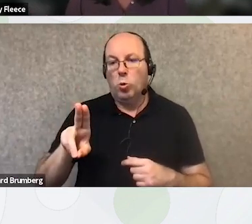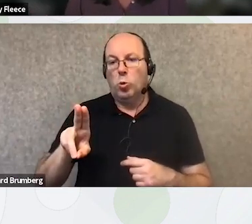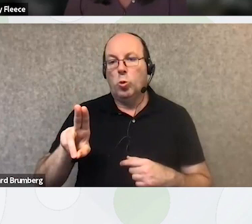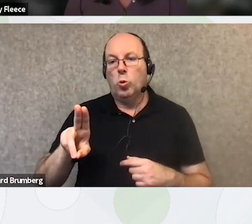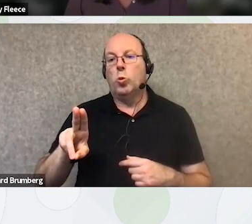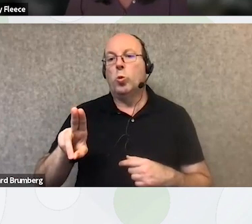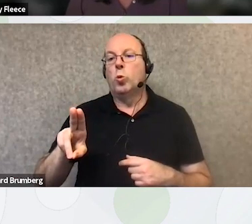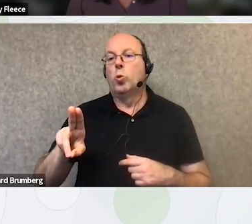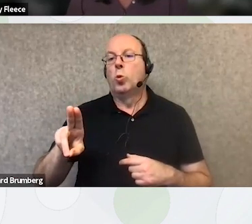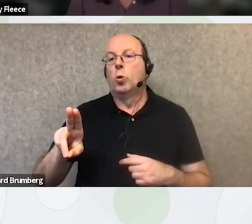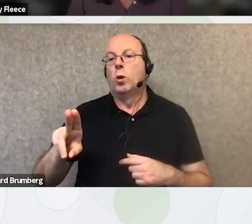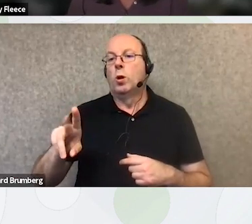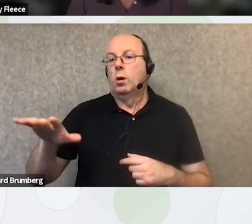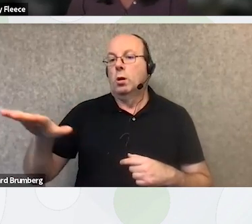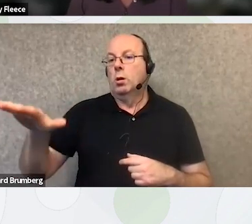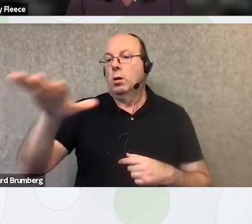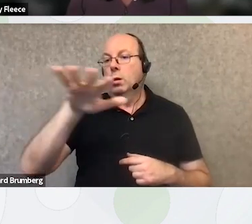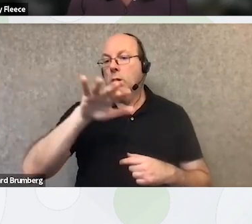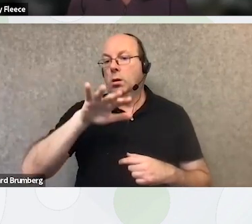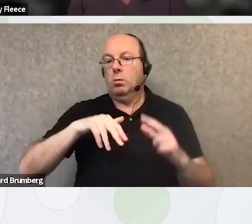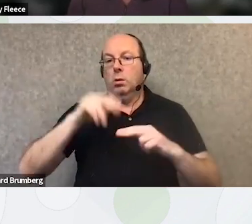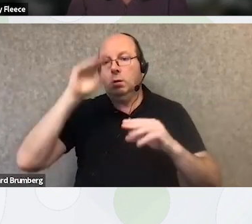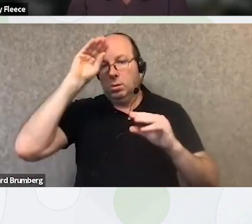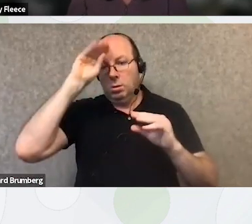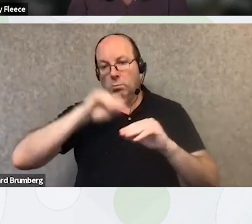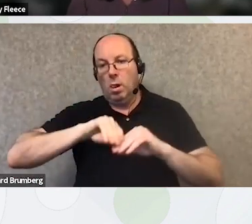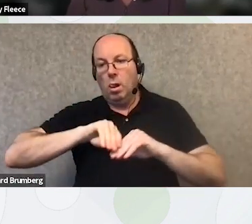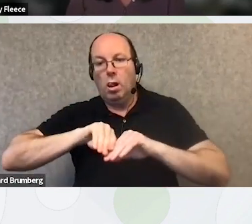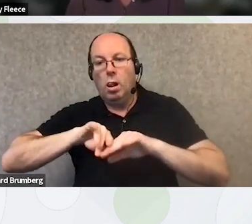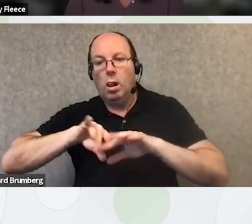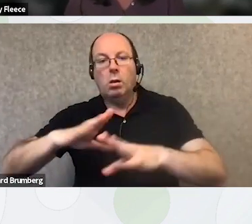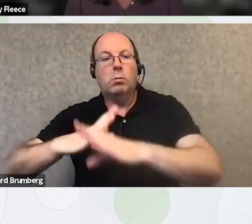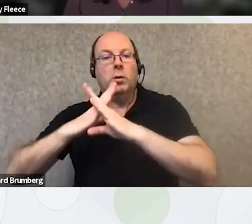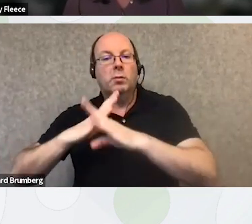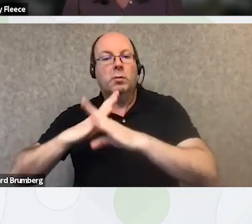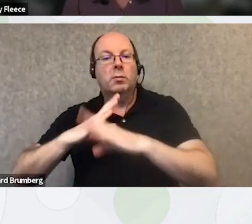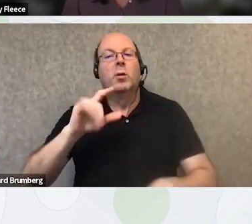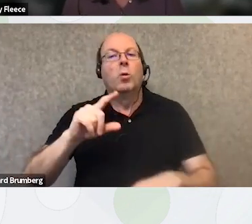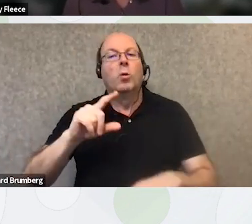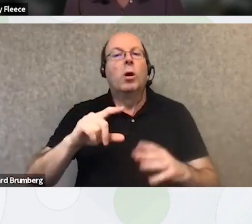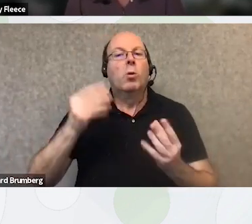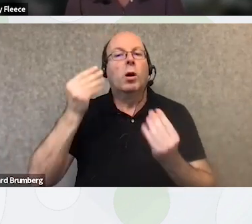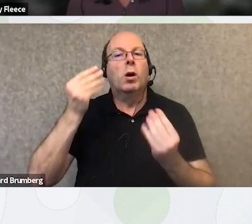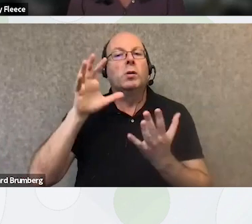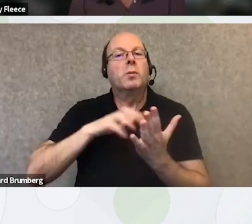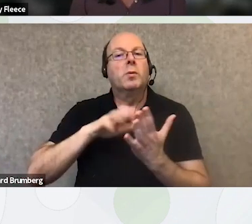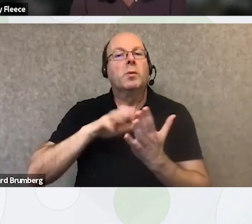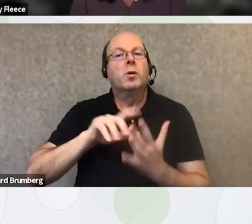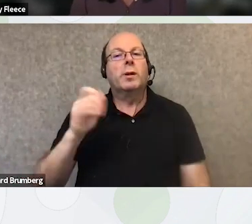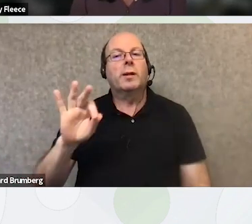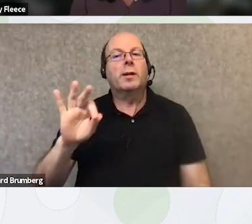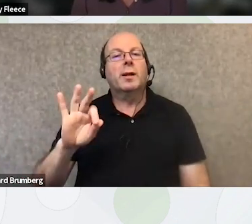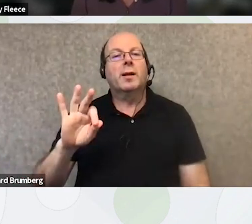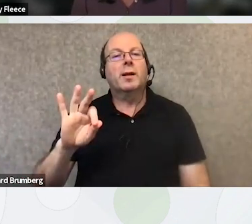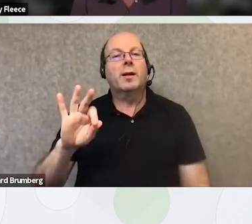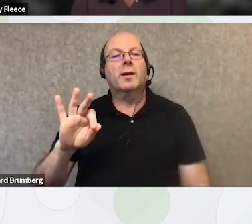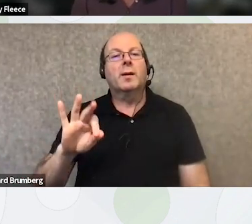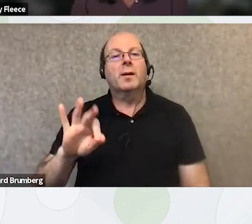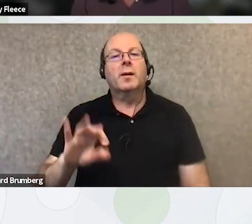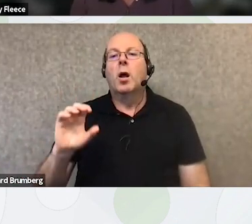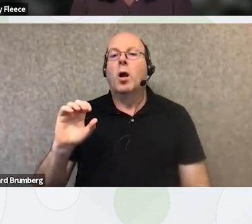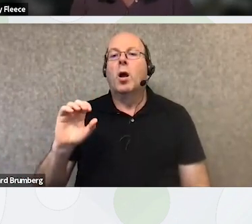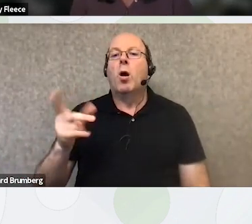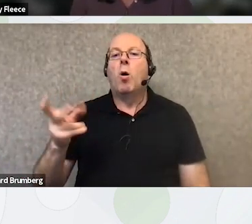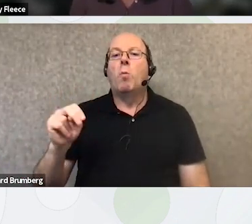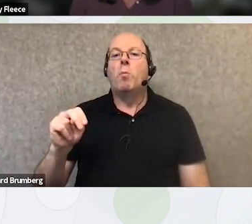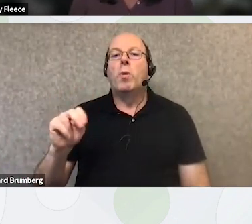facilities. And this is one of my favorite graphics from a paper from 2019 in Open Forum of Infectious Diseases, looking